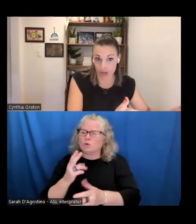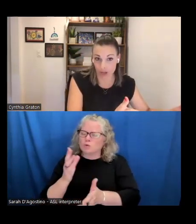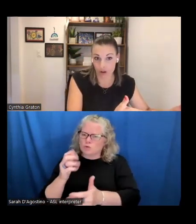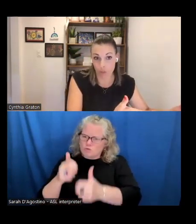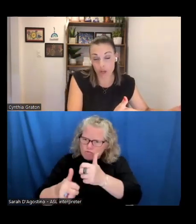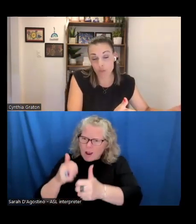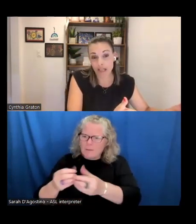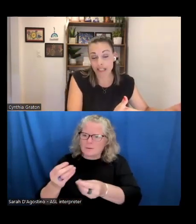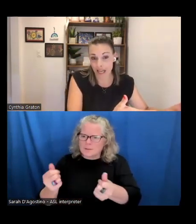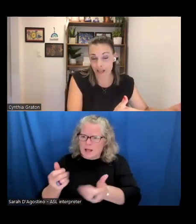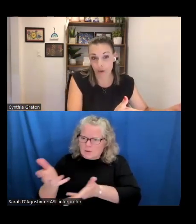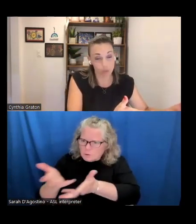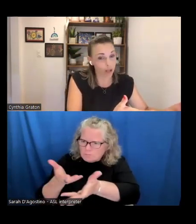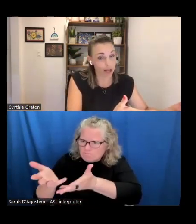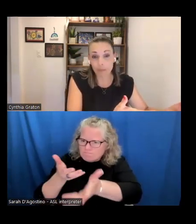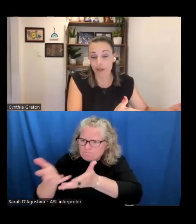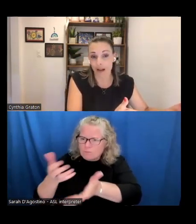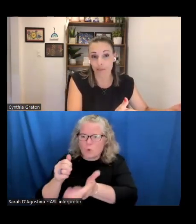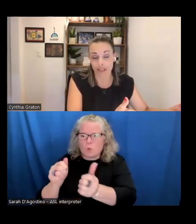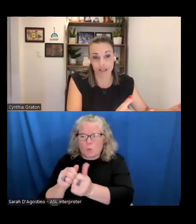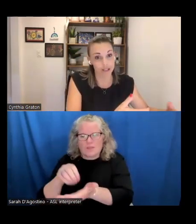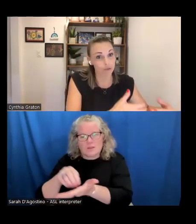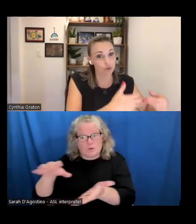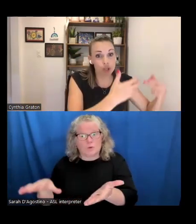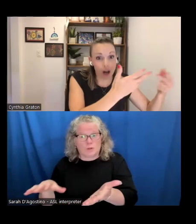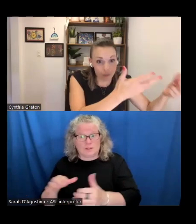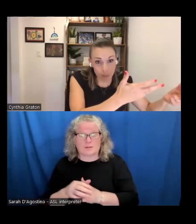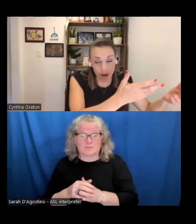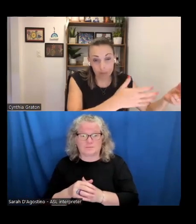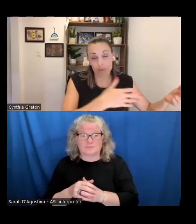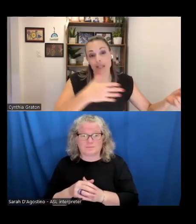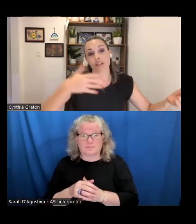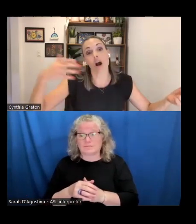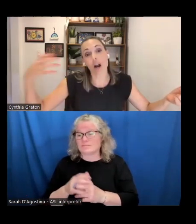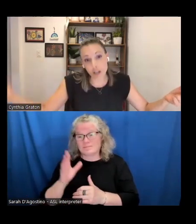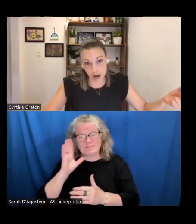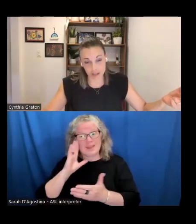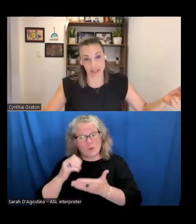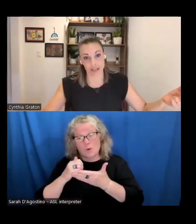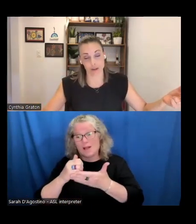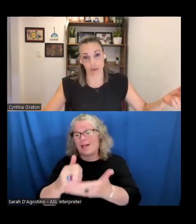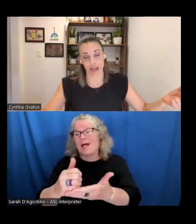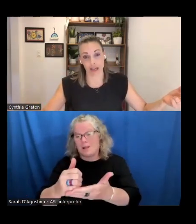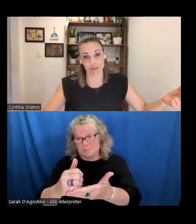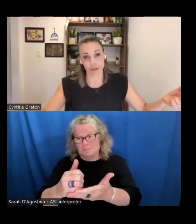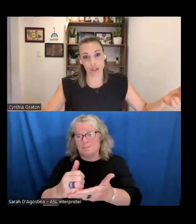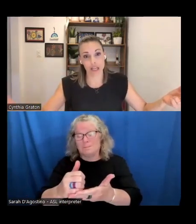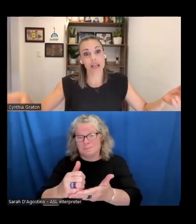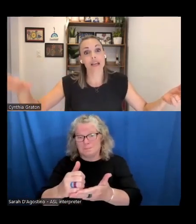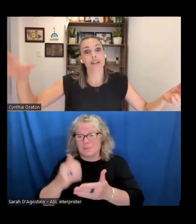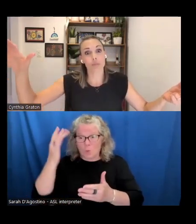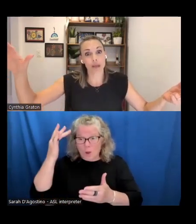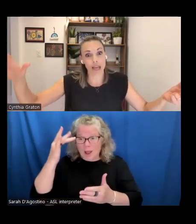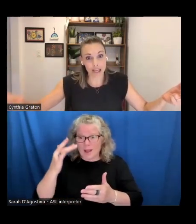solve, which by the end will help them, because if you solve the problems that are causing the